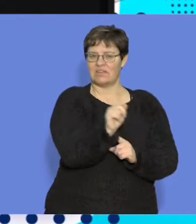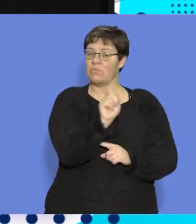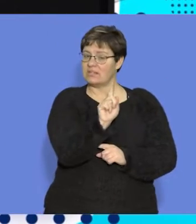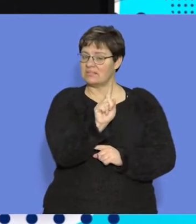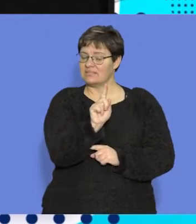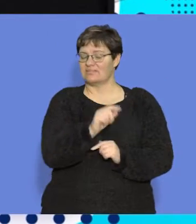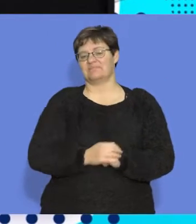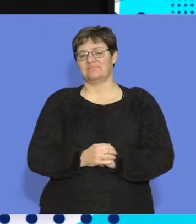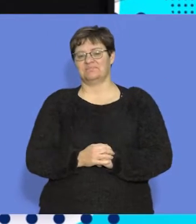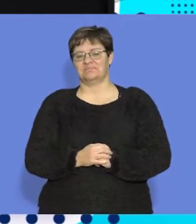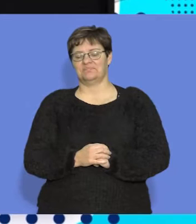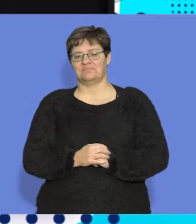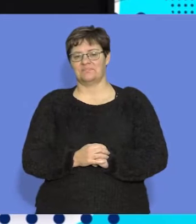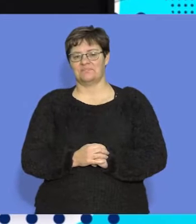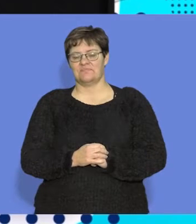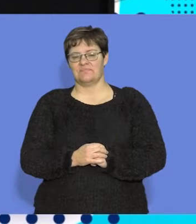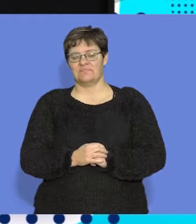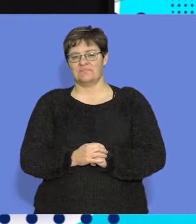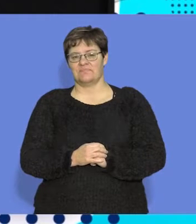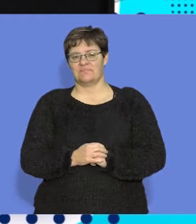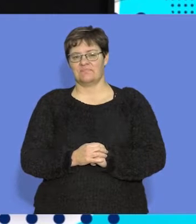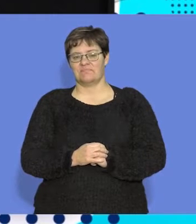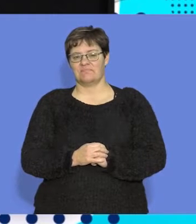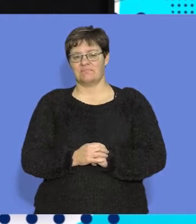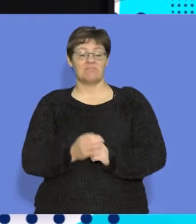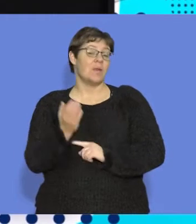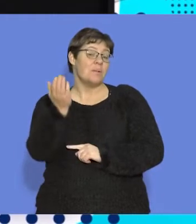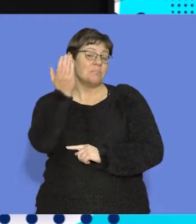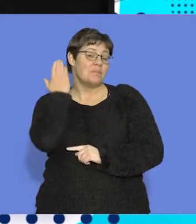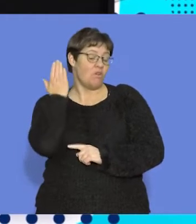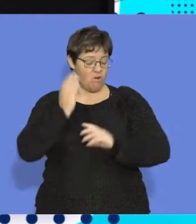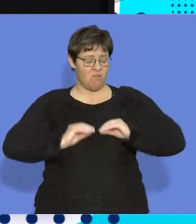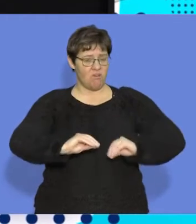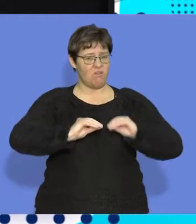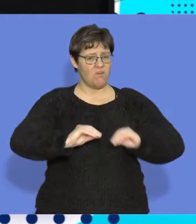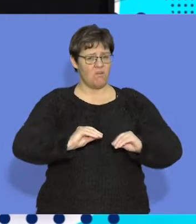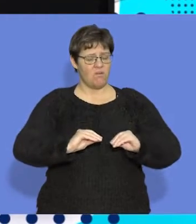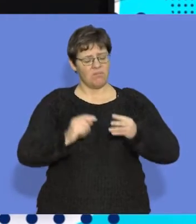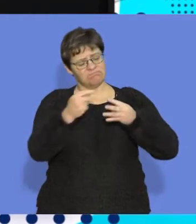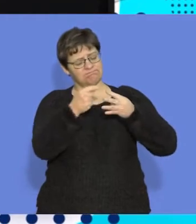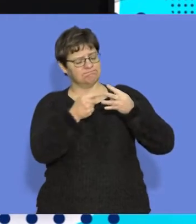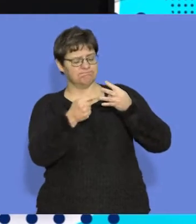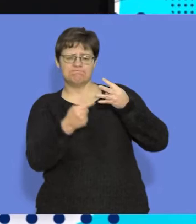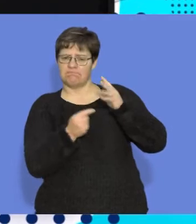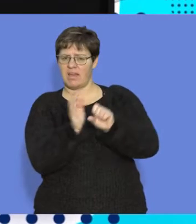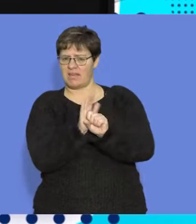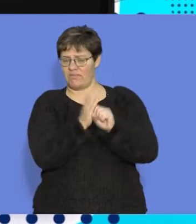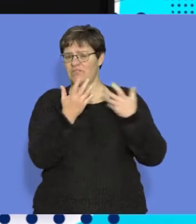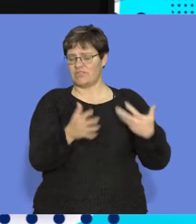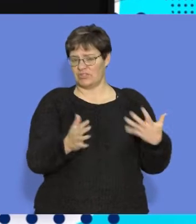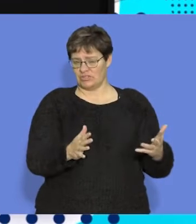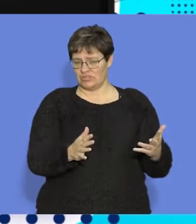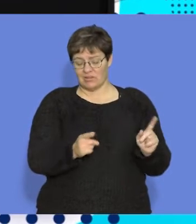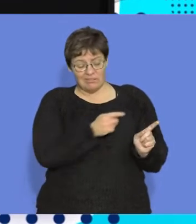Life Sciences. In our past lessons, we have covered several aspects, and we're going to be